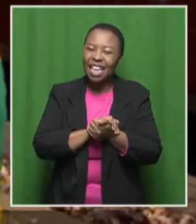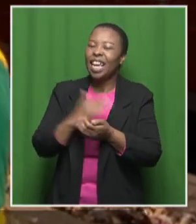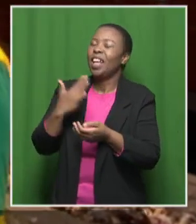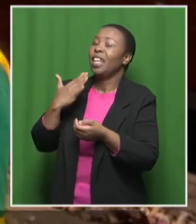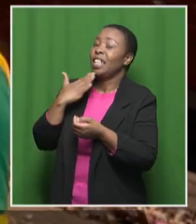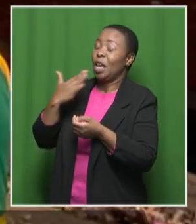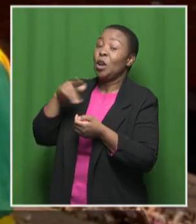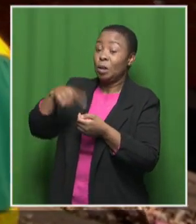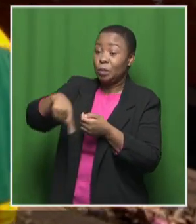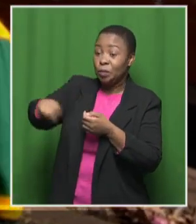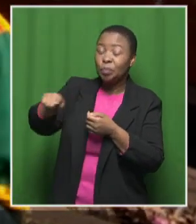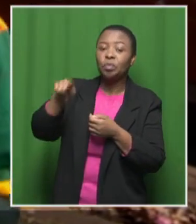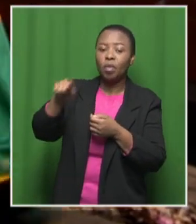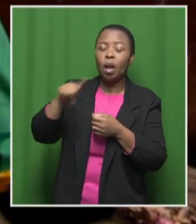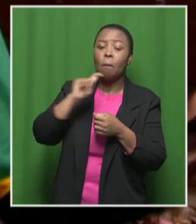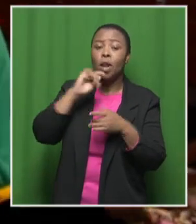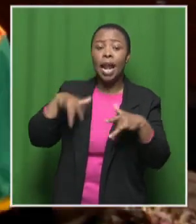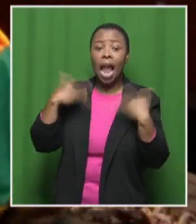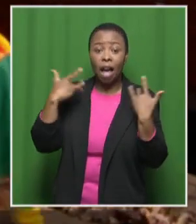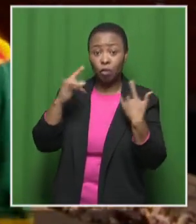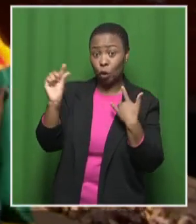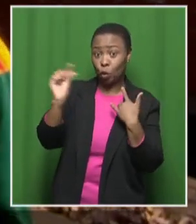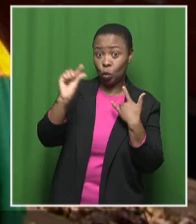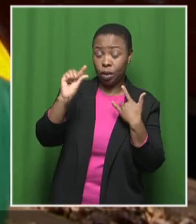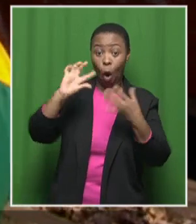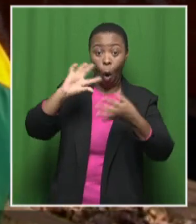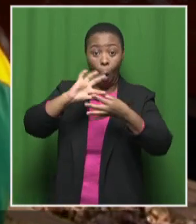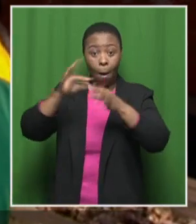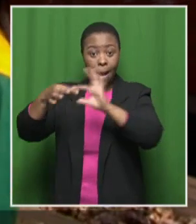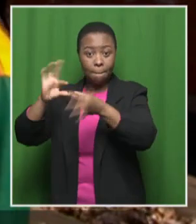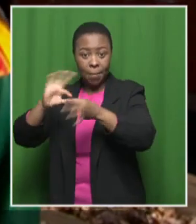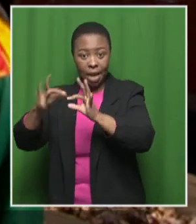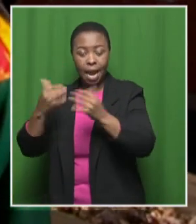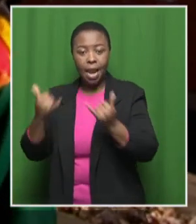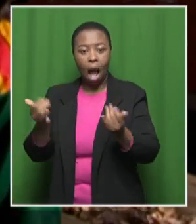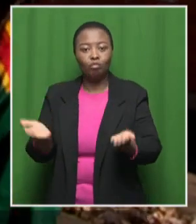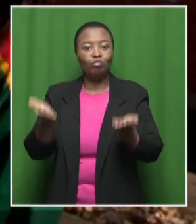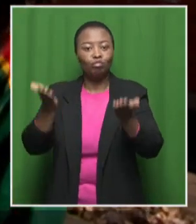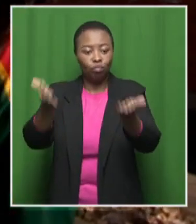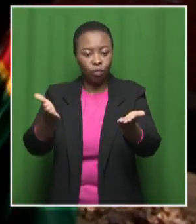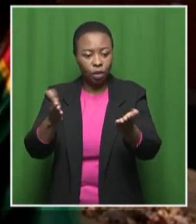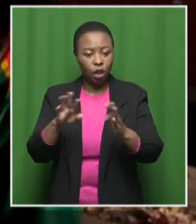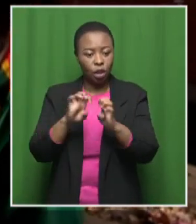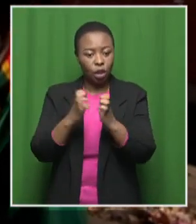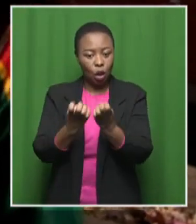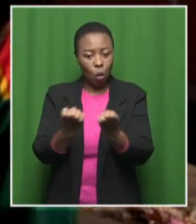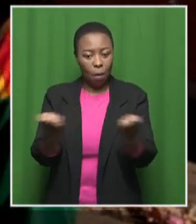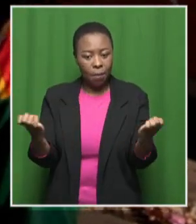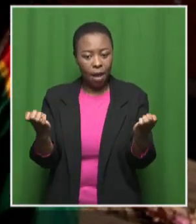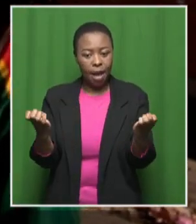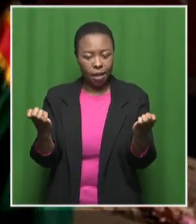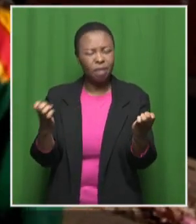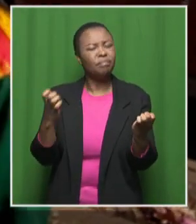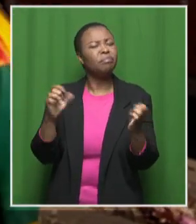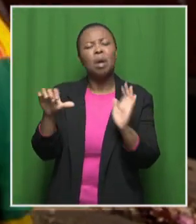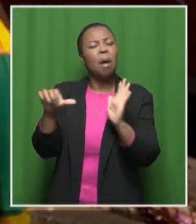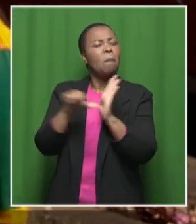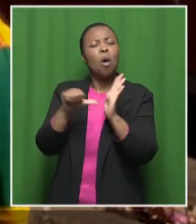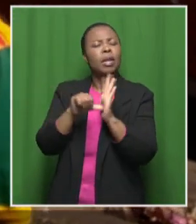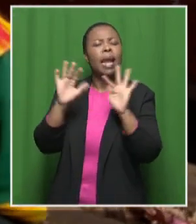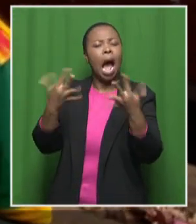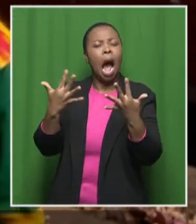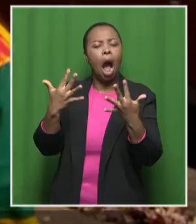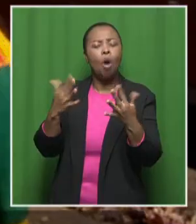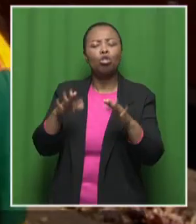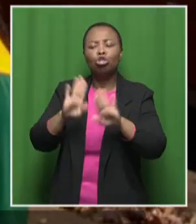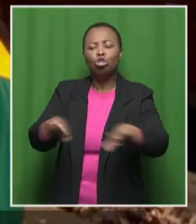to the Olympics as Morning Live, and we look at what we're doing here today, handing over all of the sporting equipment. How important is it for the young kids at Newclare